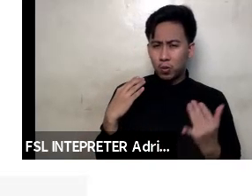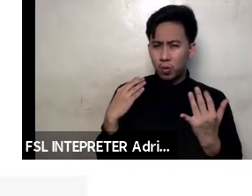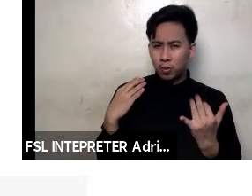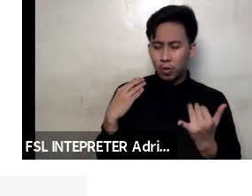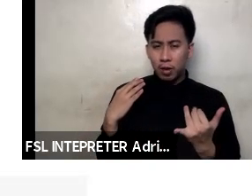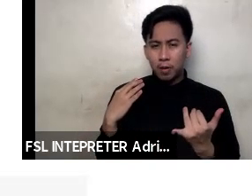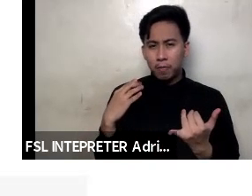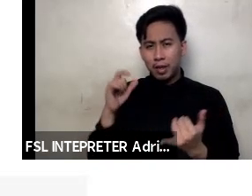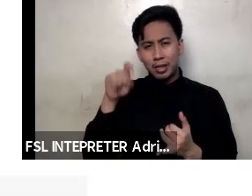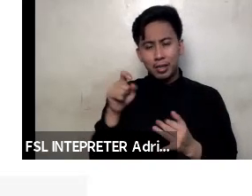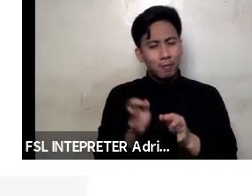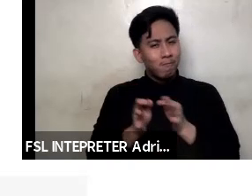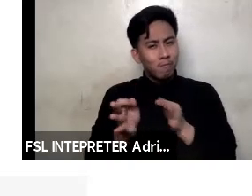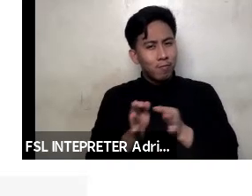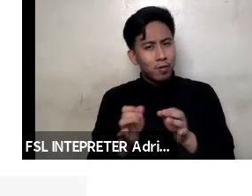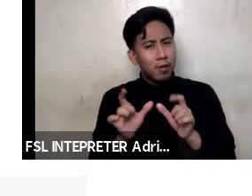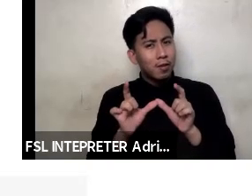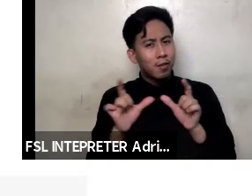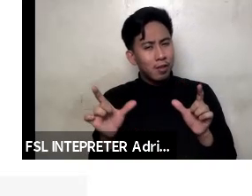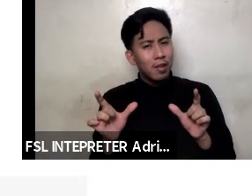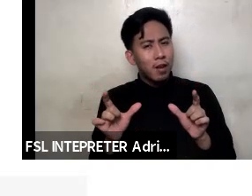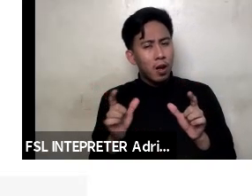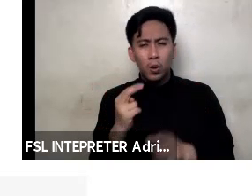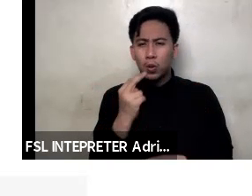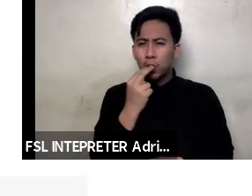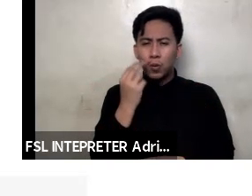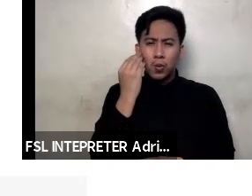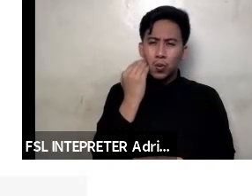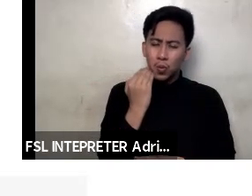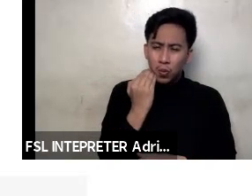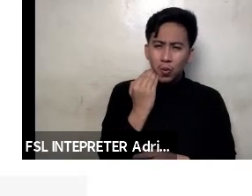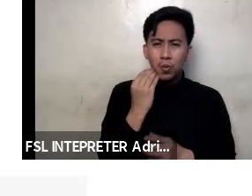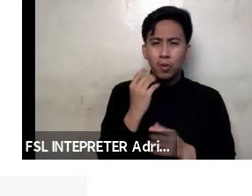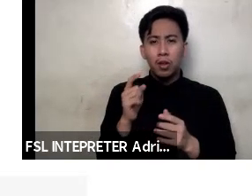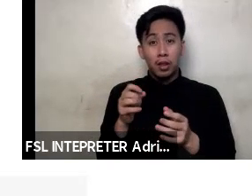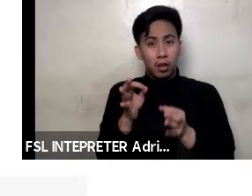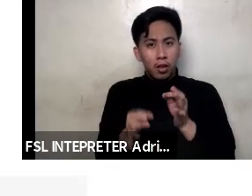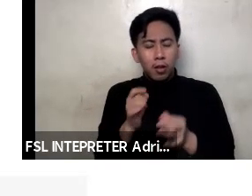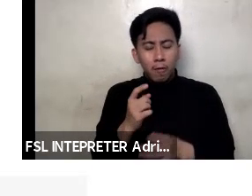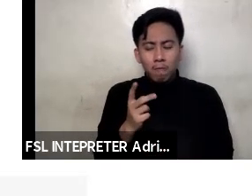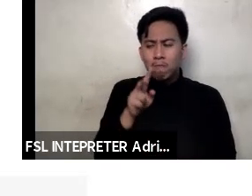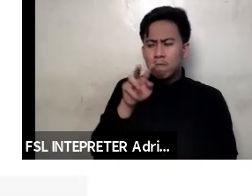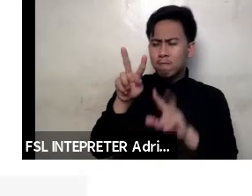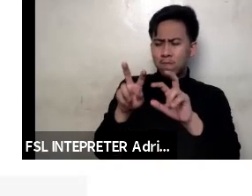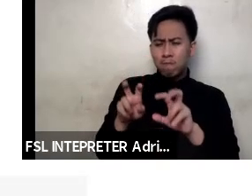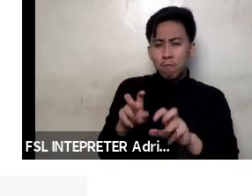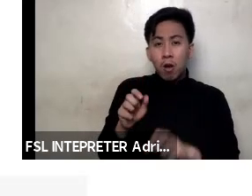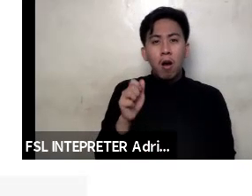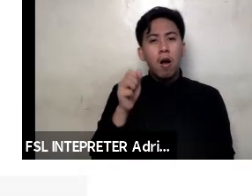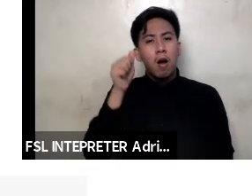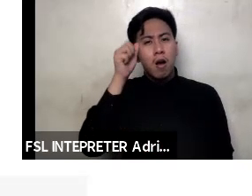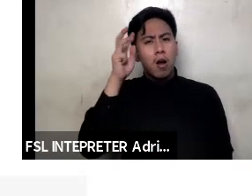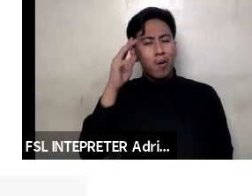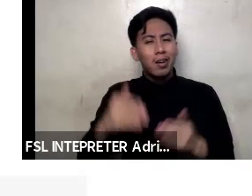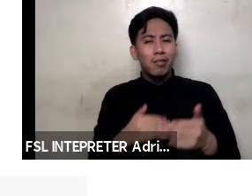to define what is the level of malnutrition and what those figures mean. And pag nalaman natin yung figures na yun, what are the next step that we are going to